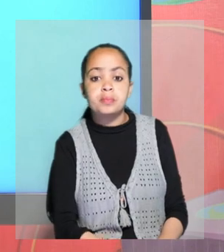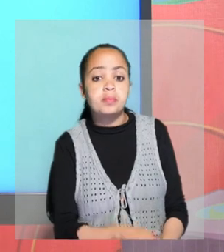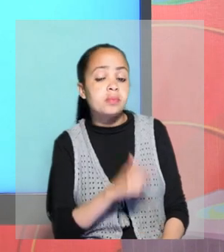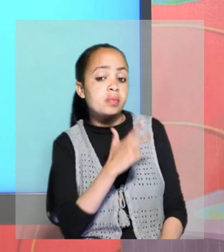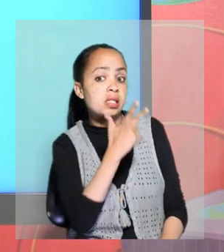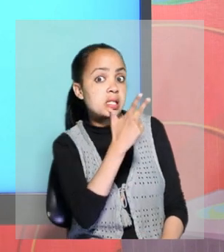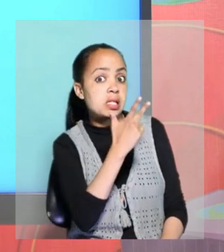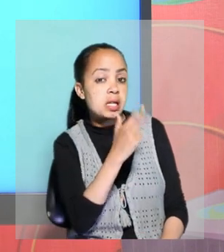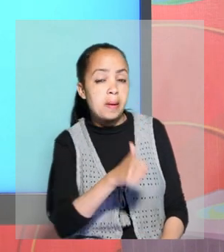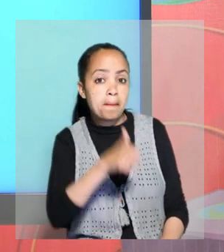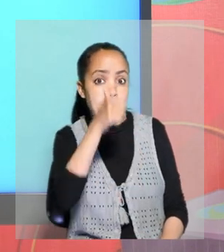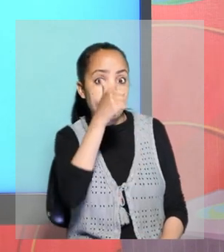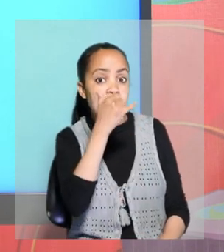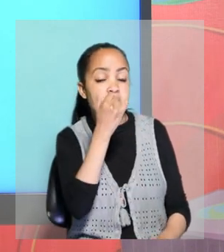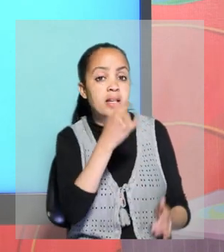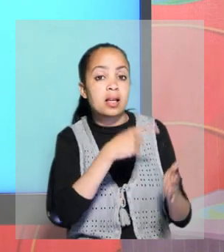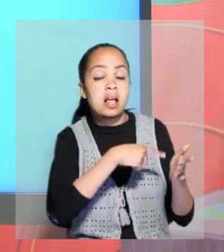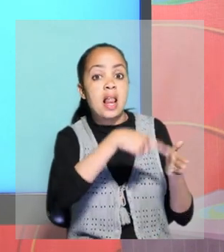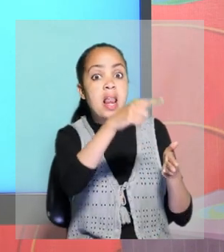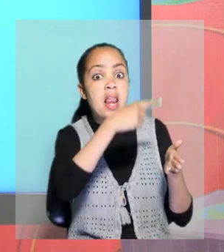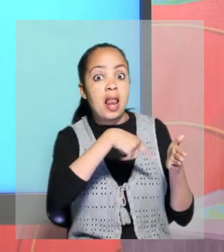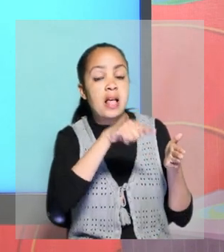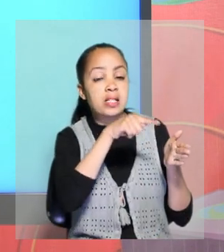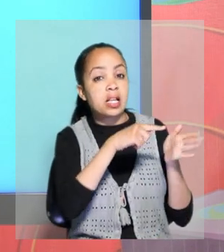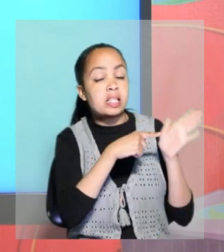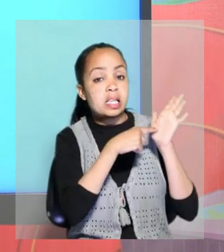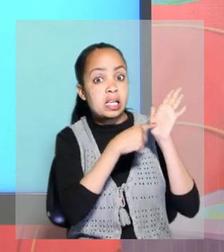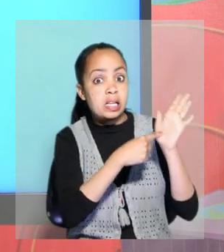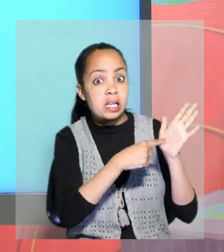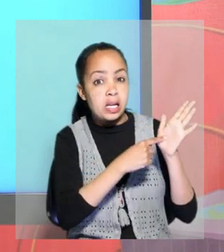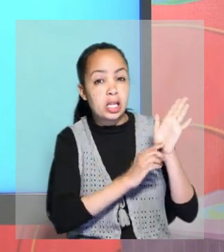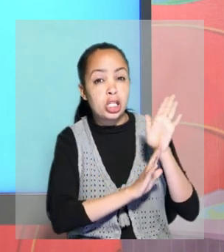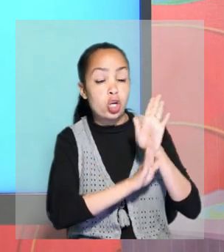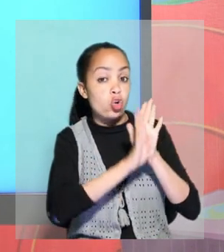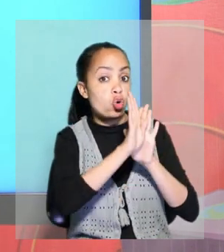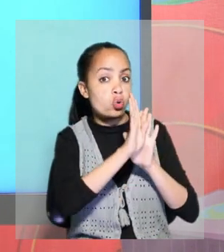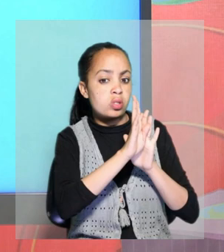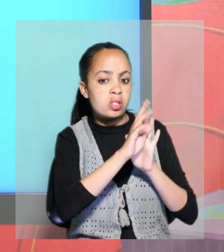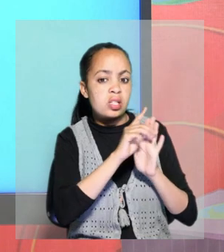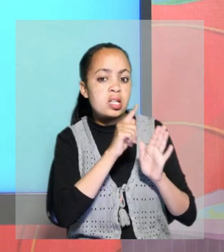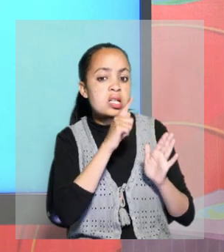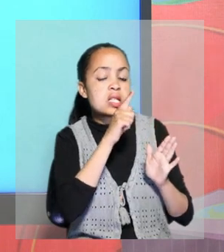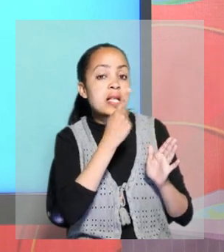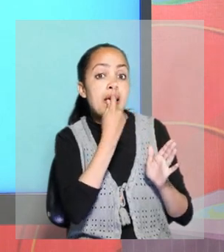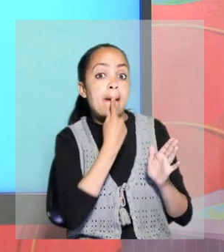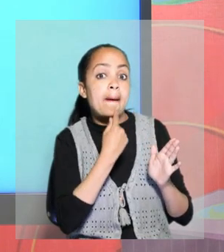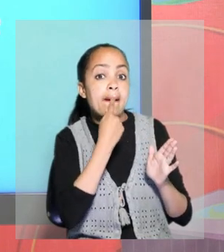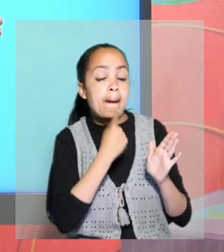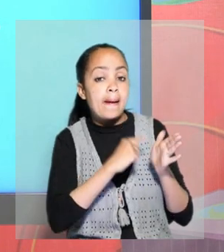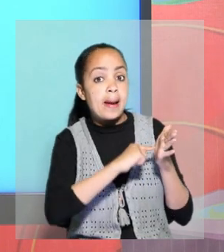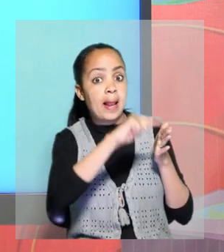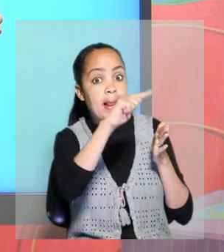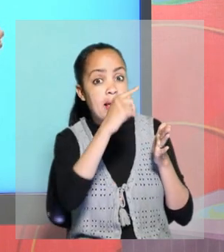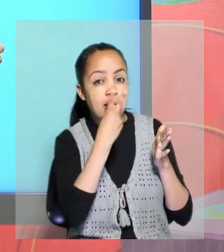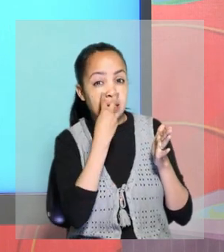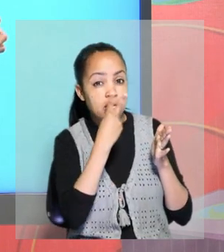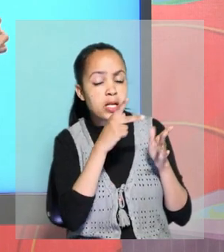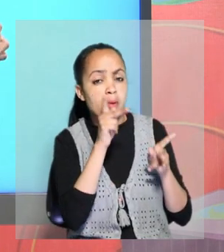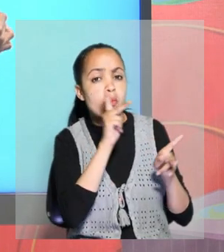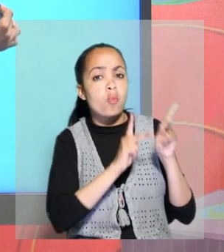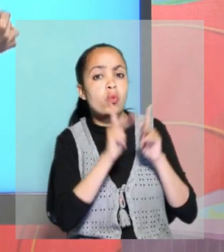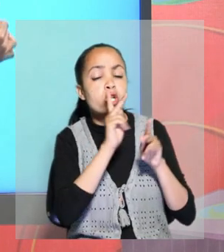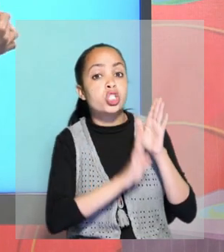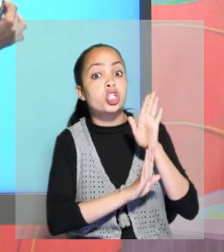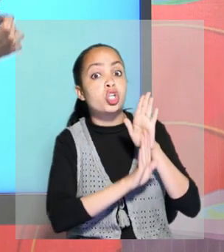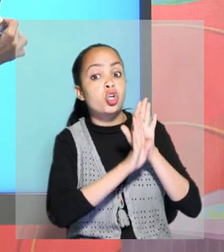There is three main lines that indicate pattern of population growth here. This red line indicates population